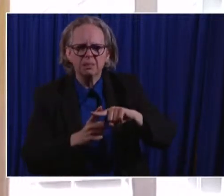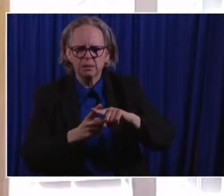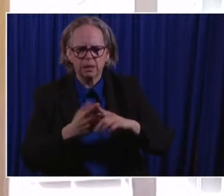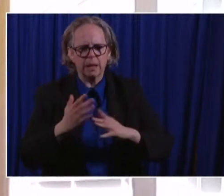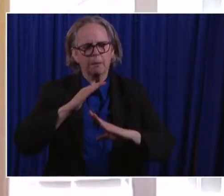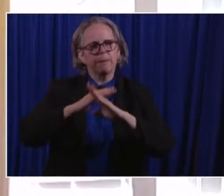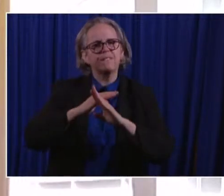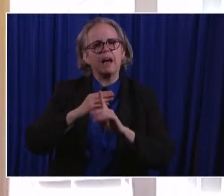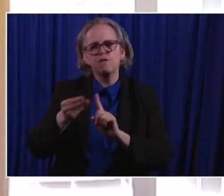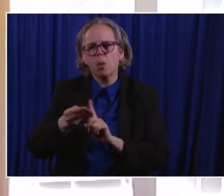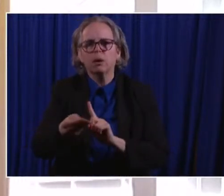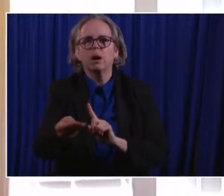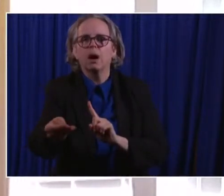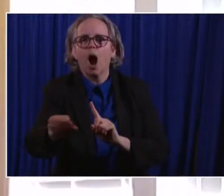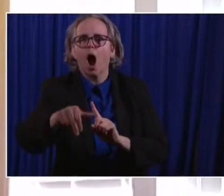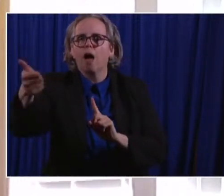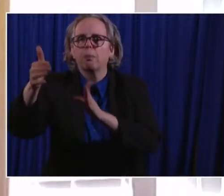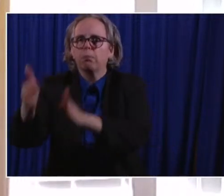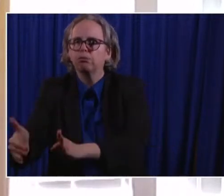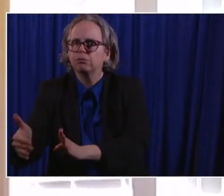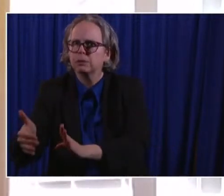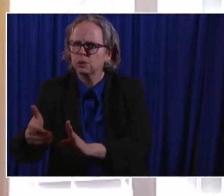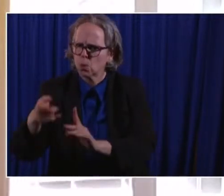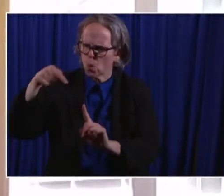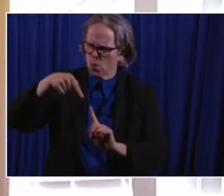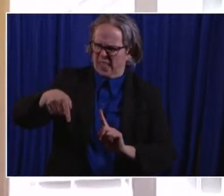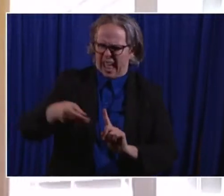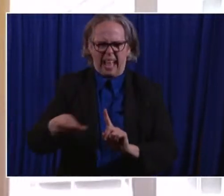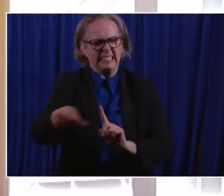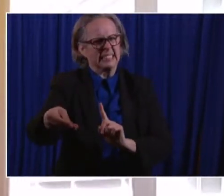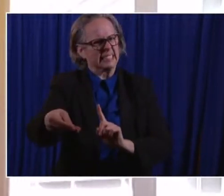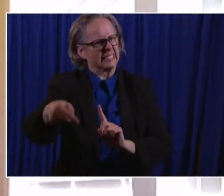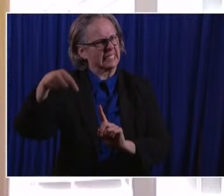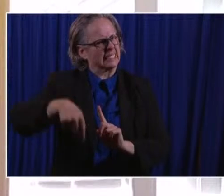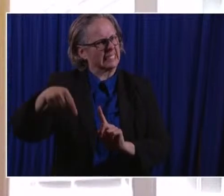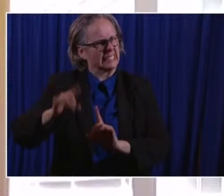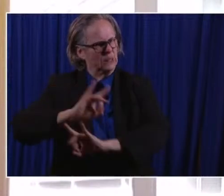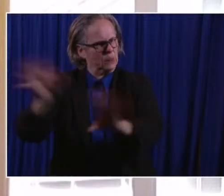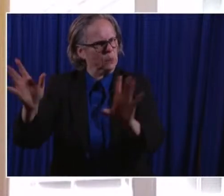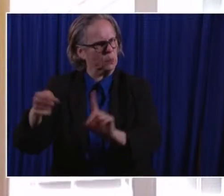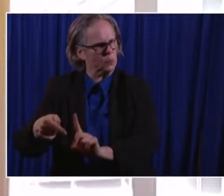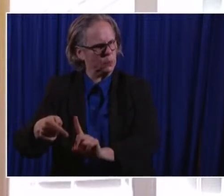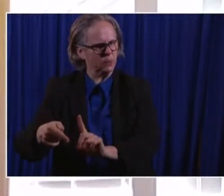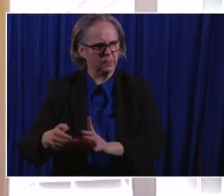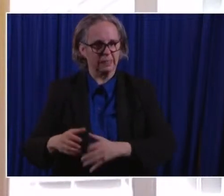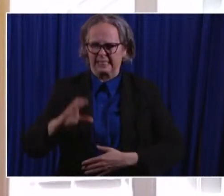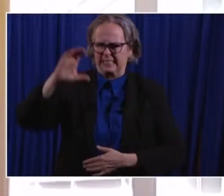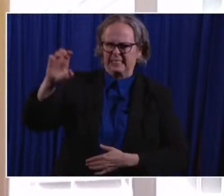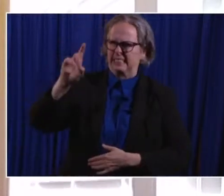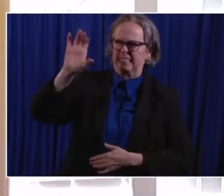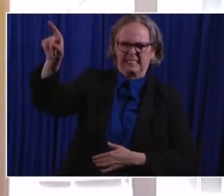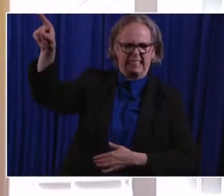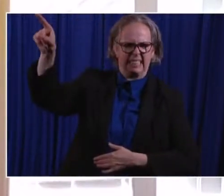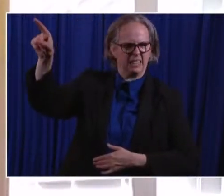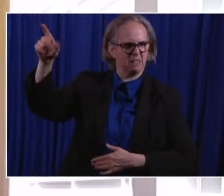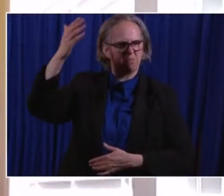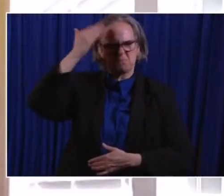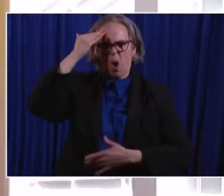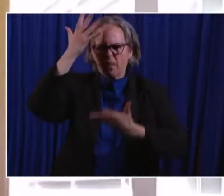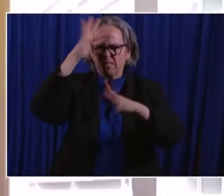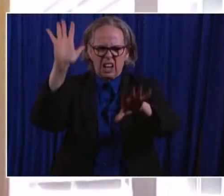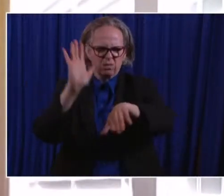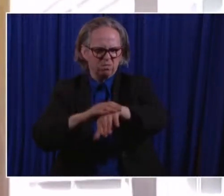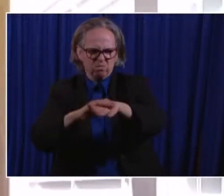in considering the place of vaccines in getting our lives back to normal, has acknowledged the potential benefits of doing what we're